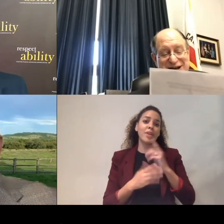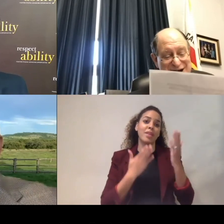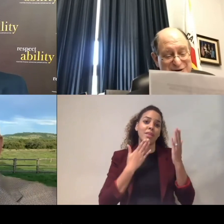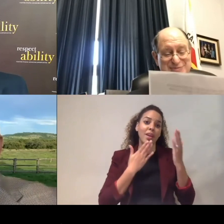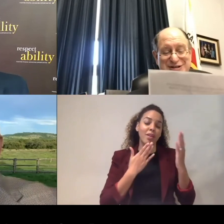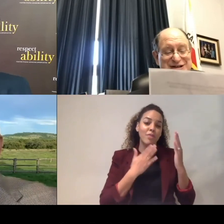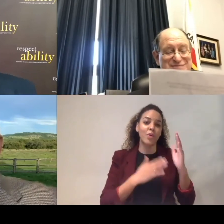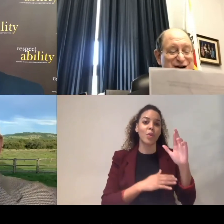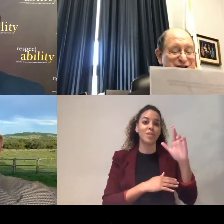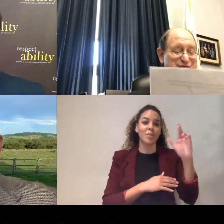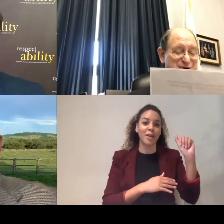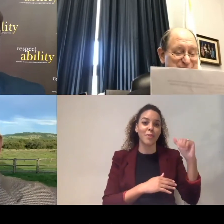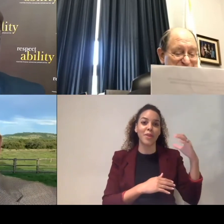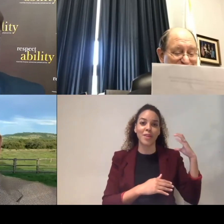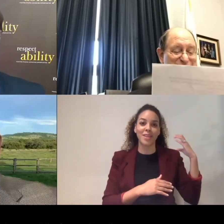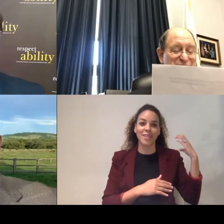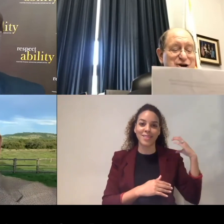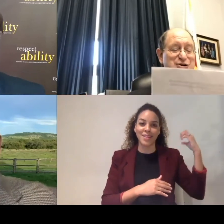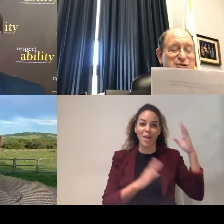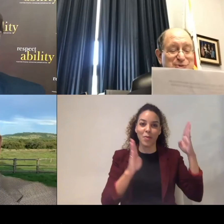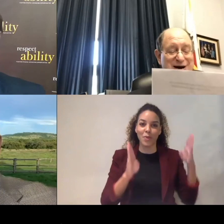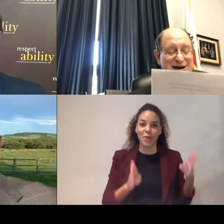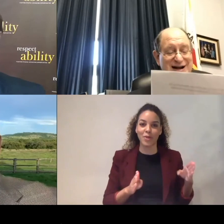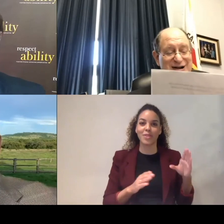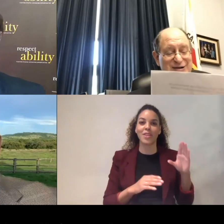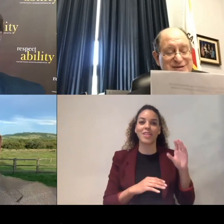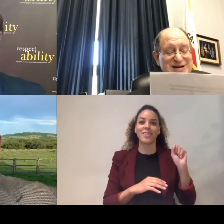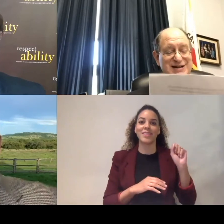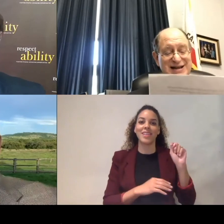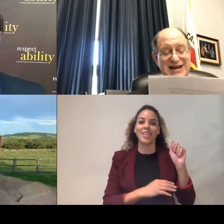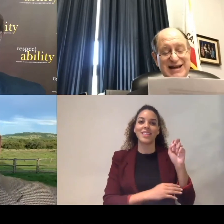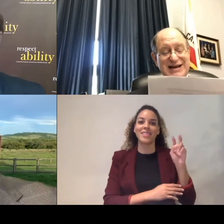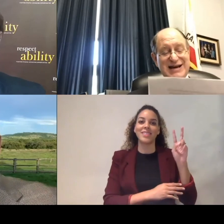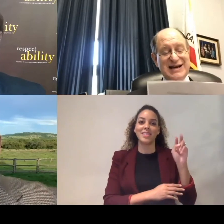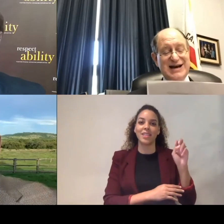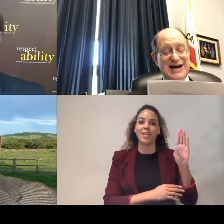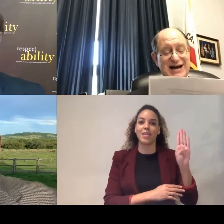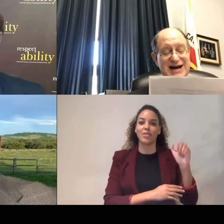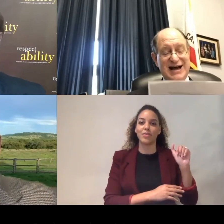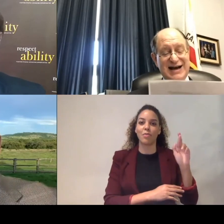the Honorable Steve Bartlett, former member, who helped lead,